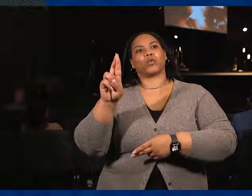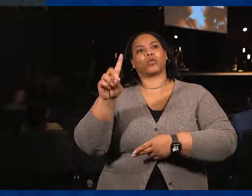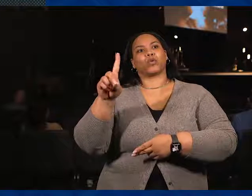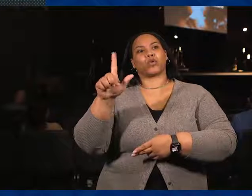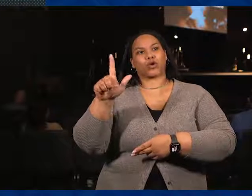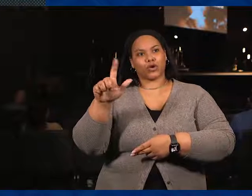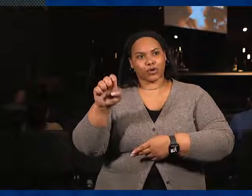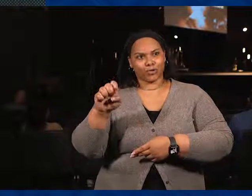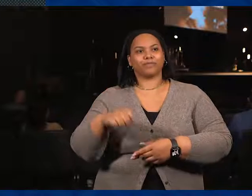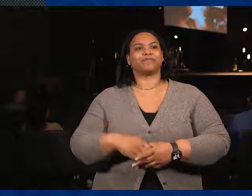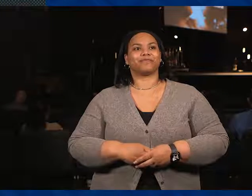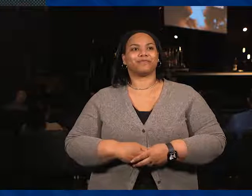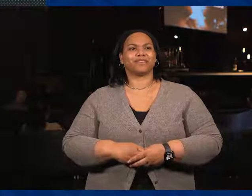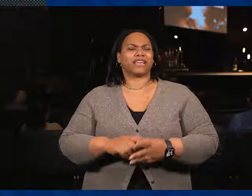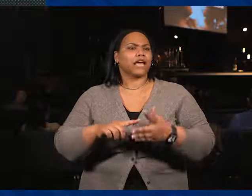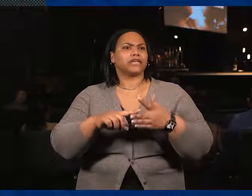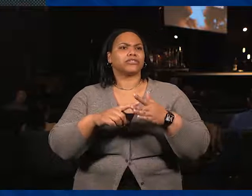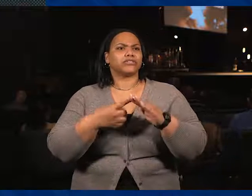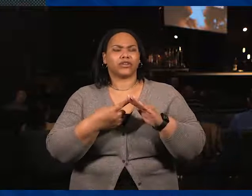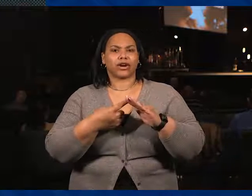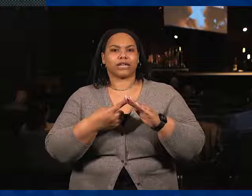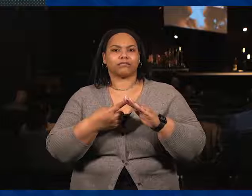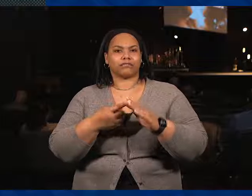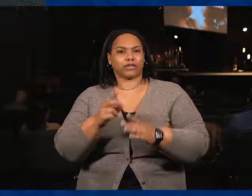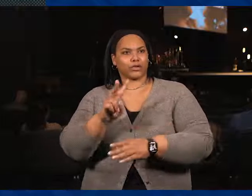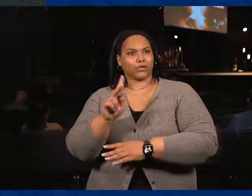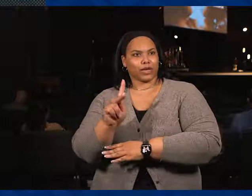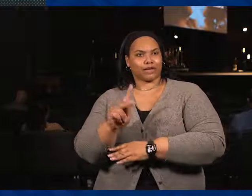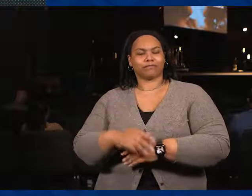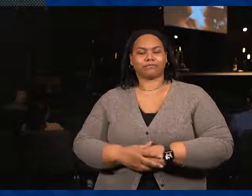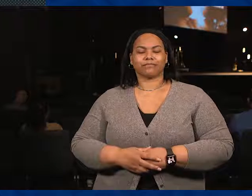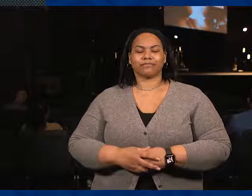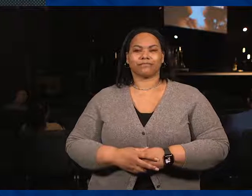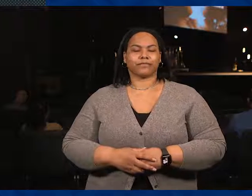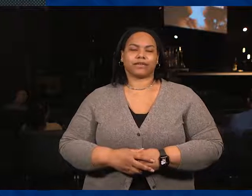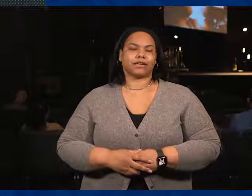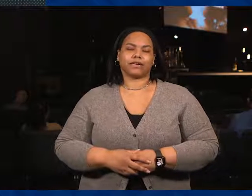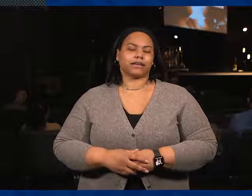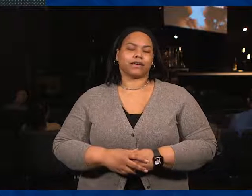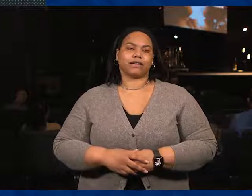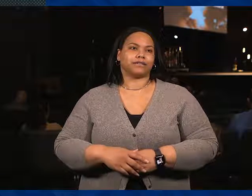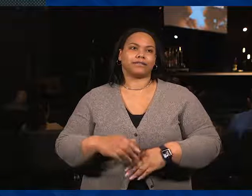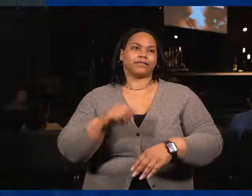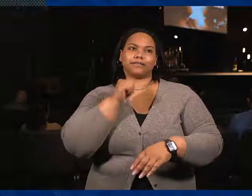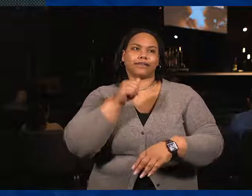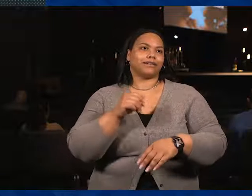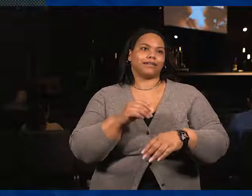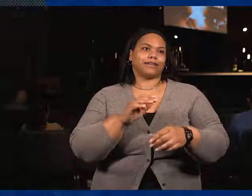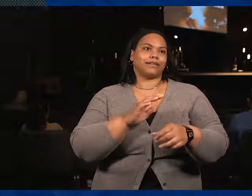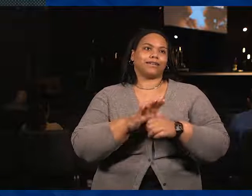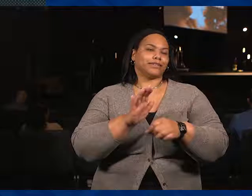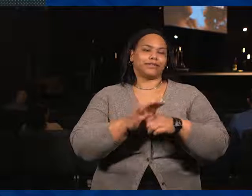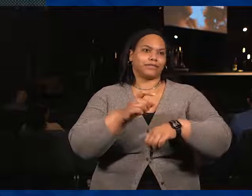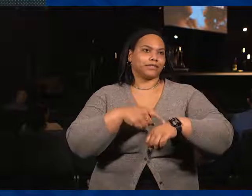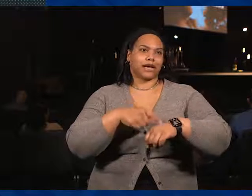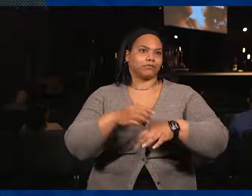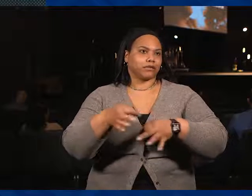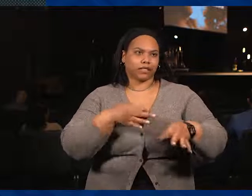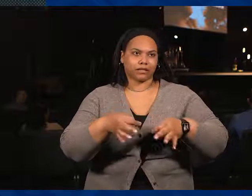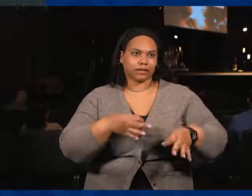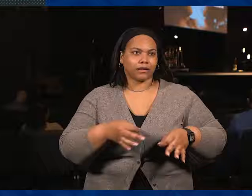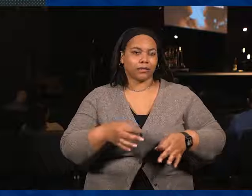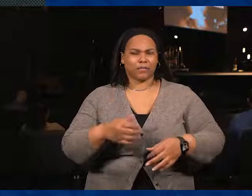Some of y'all know what I'm talking about. It started out in the UK. I don't have time to tell you all the rules, but every day, the folk at